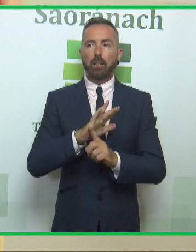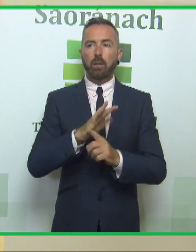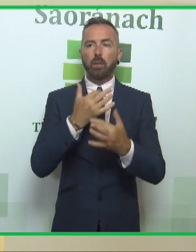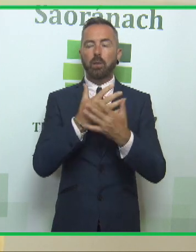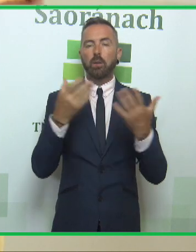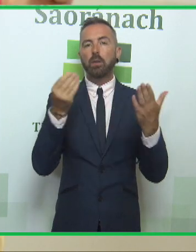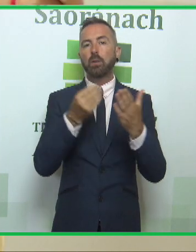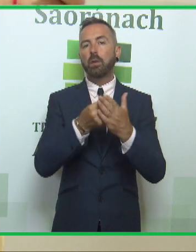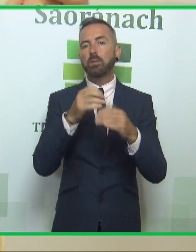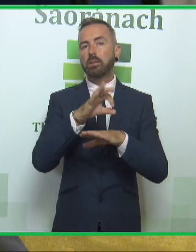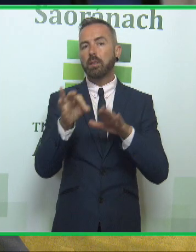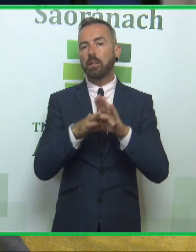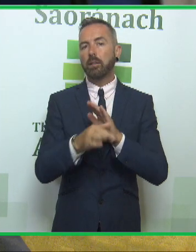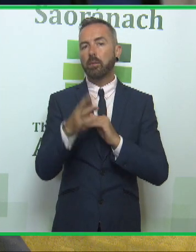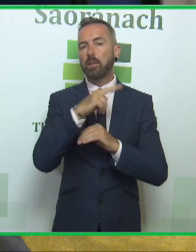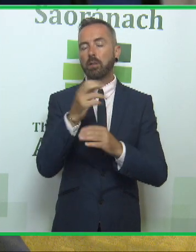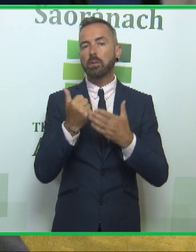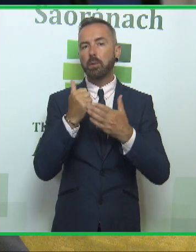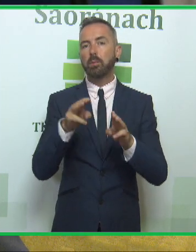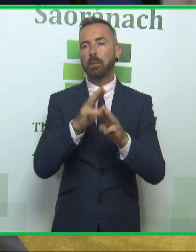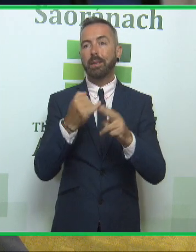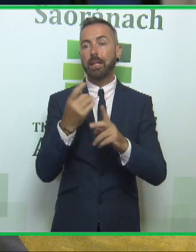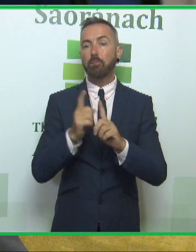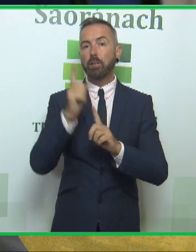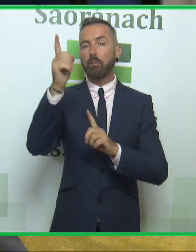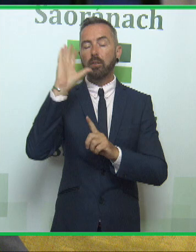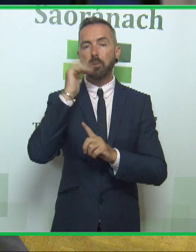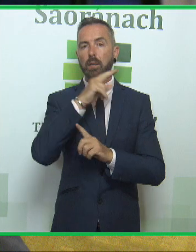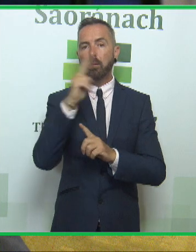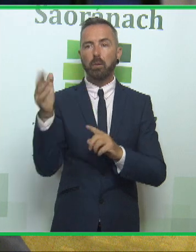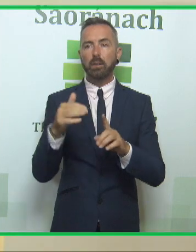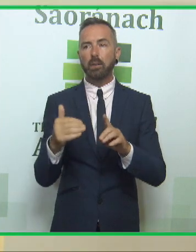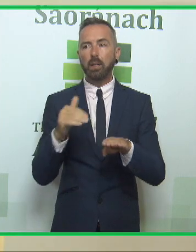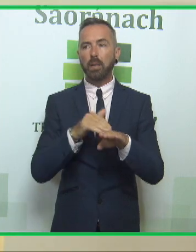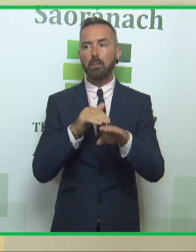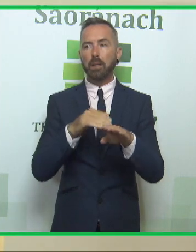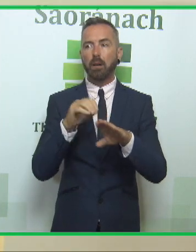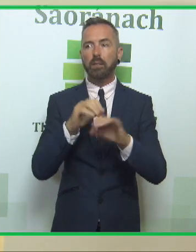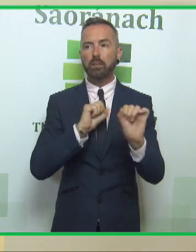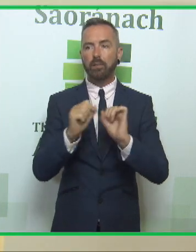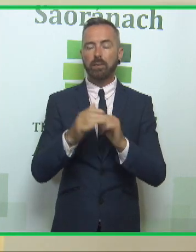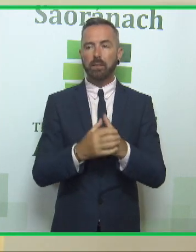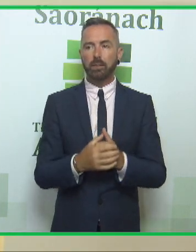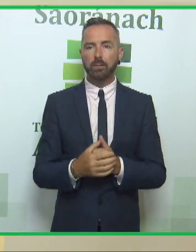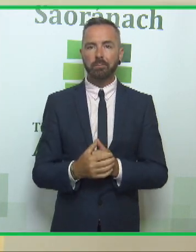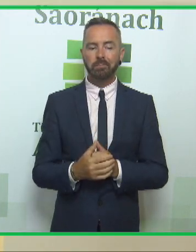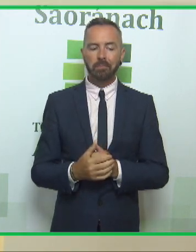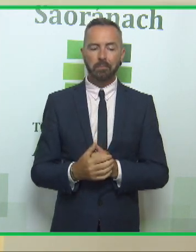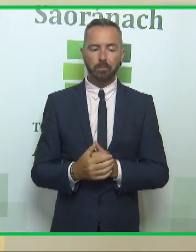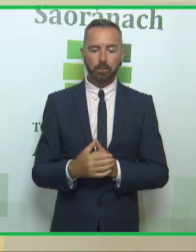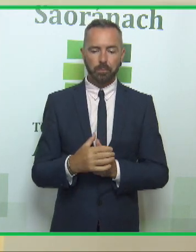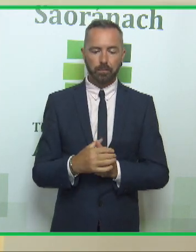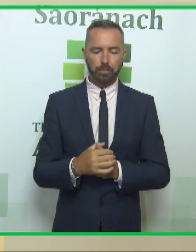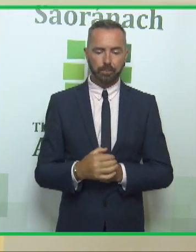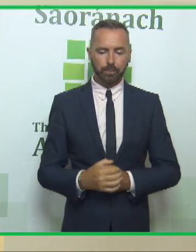the state of not supporting people in recovery because of the knock-on impacts on services. So can you just speak to us just before we go